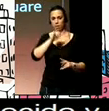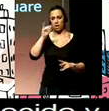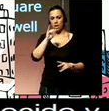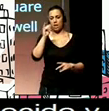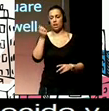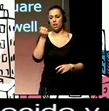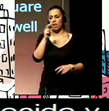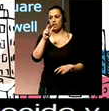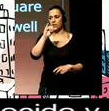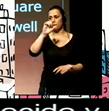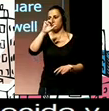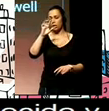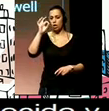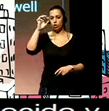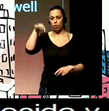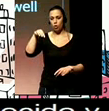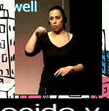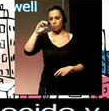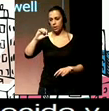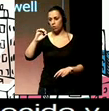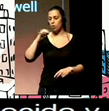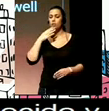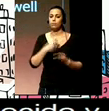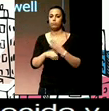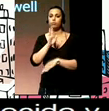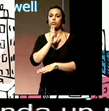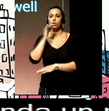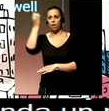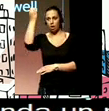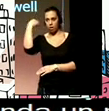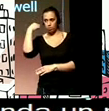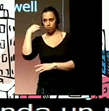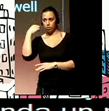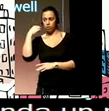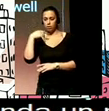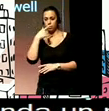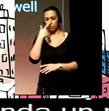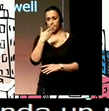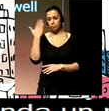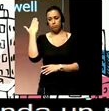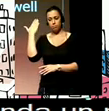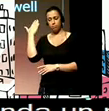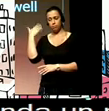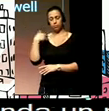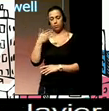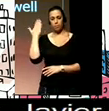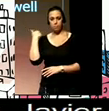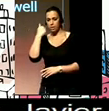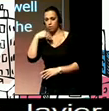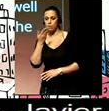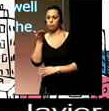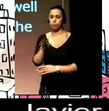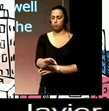Javier Tomeo. He was born in Aragon in 1932 and he died in Barcelona last